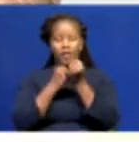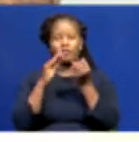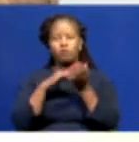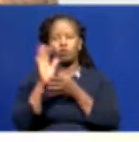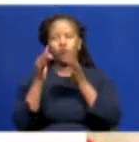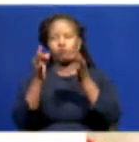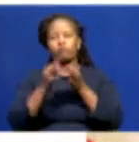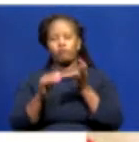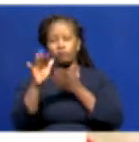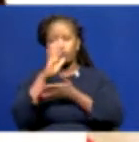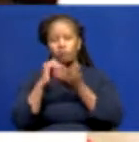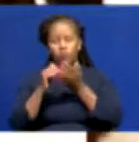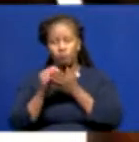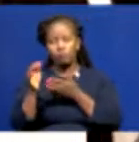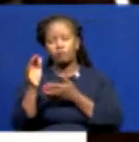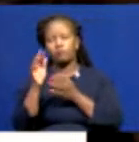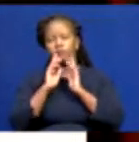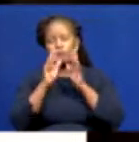Center.